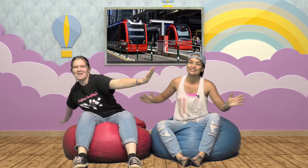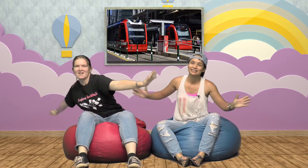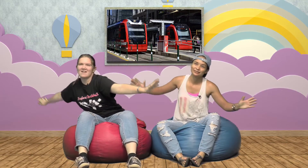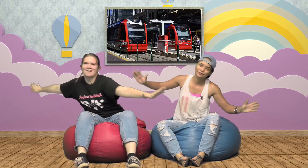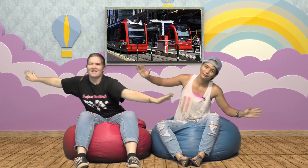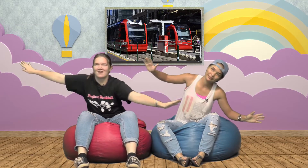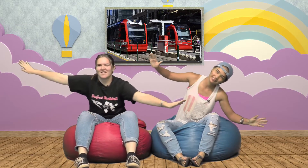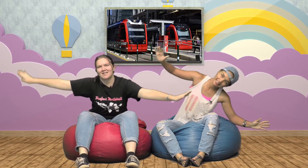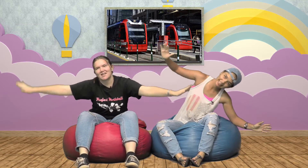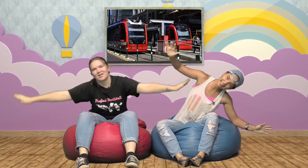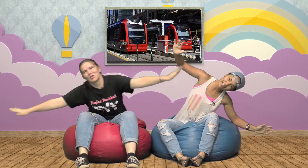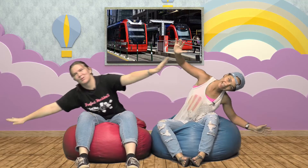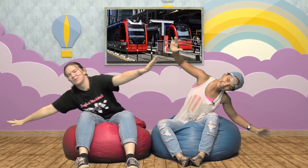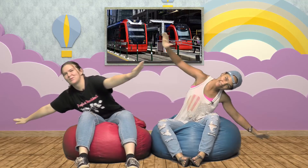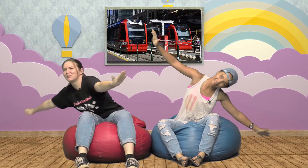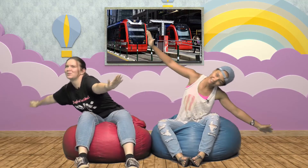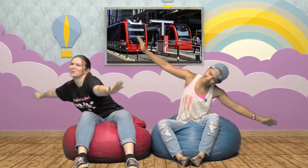like,